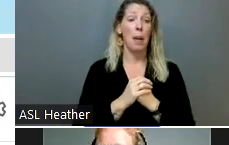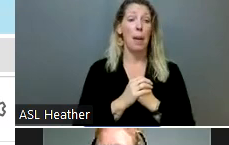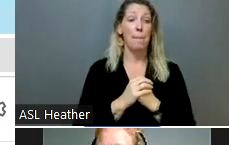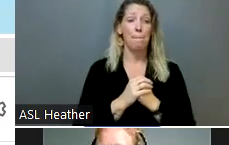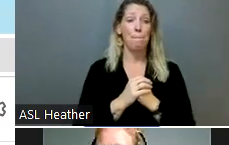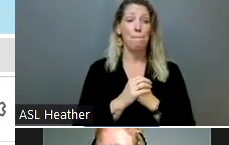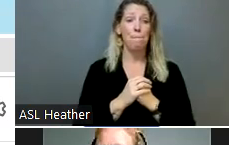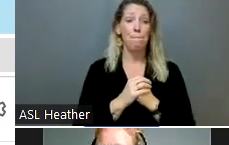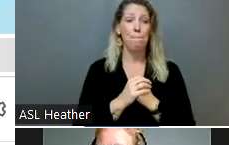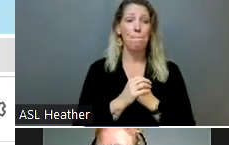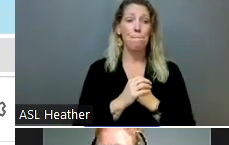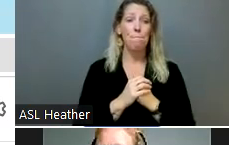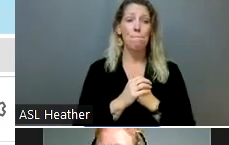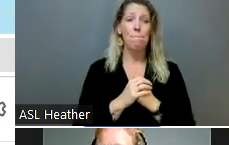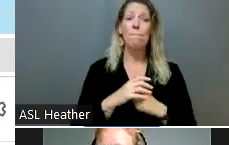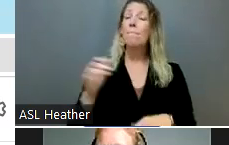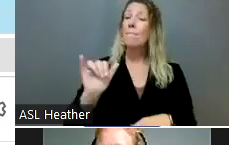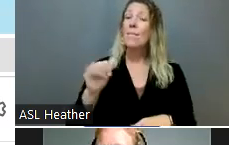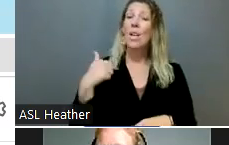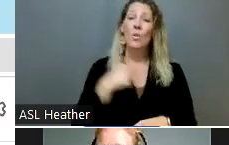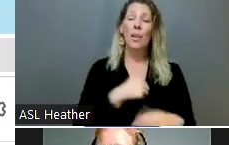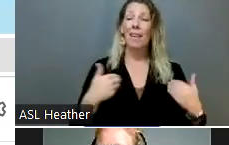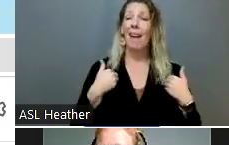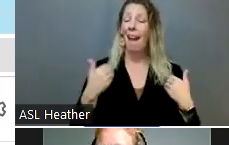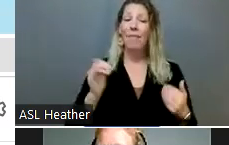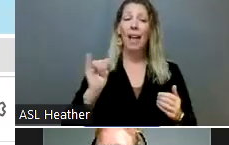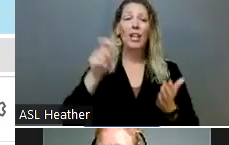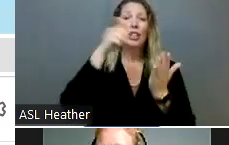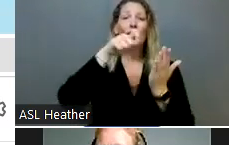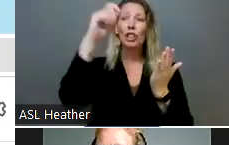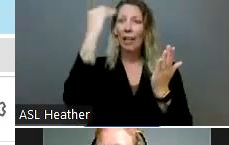We also have things like suggesting reminders or checklists or calendars.